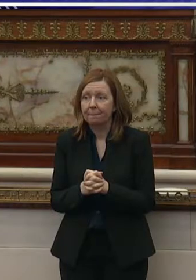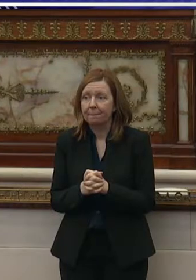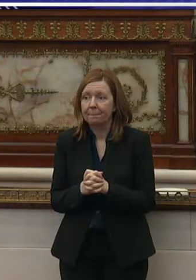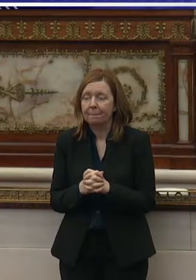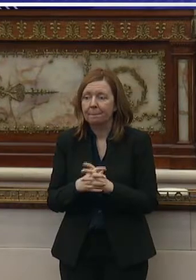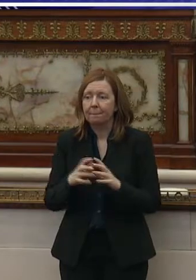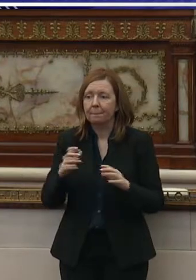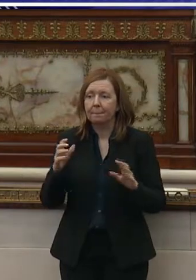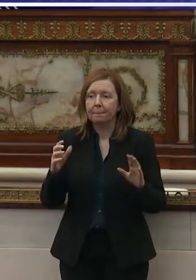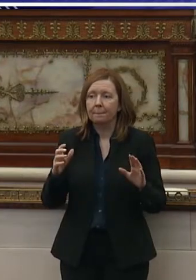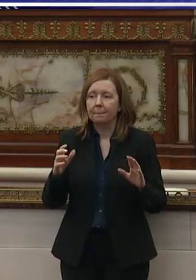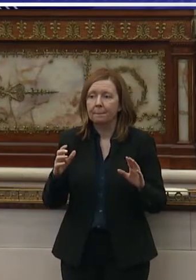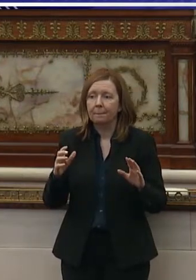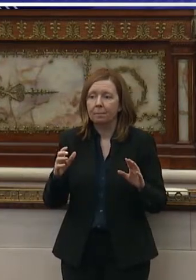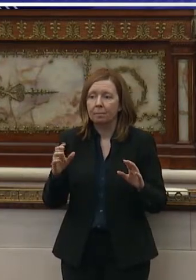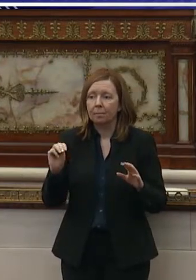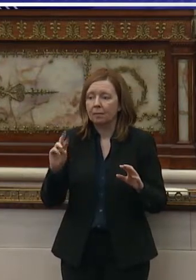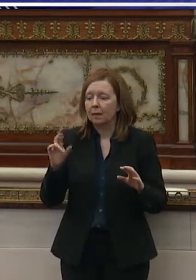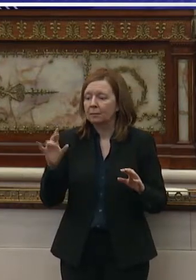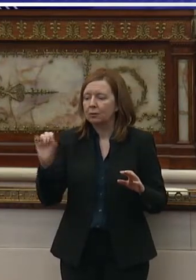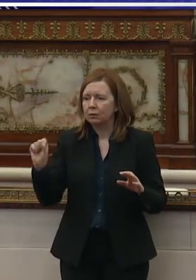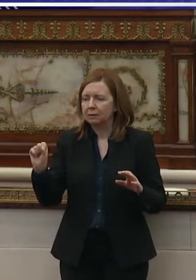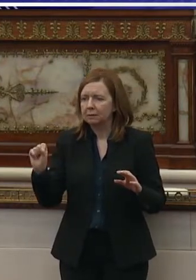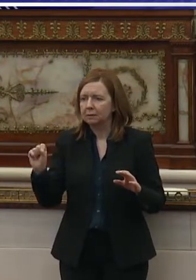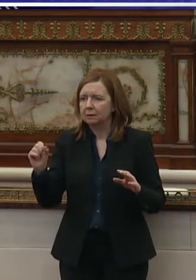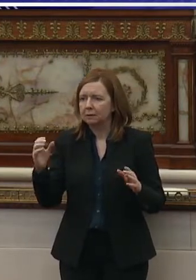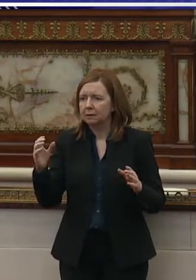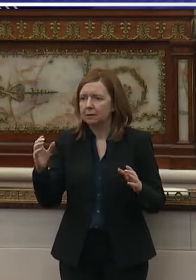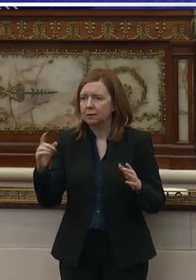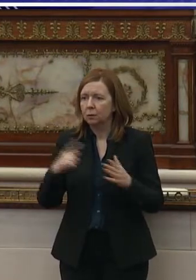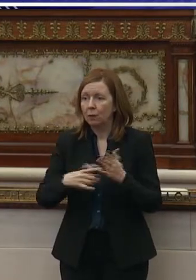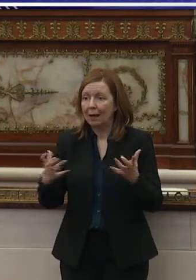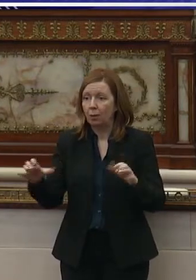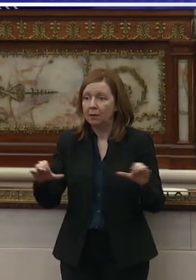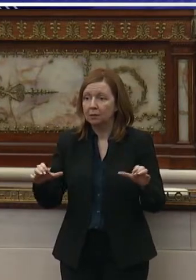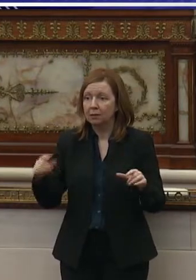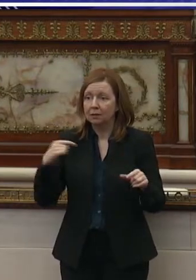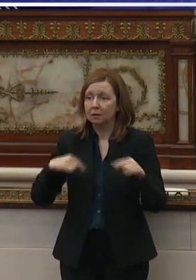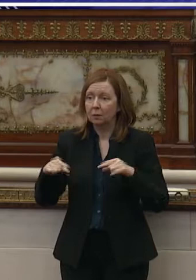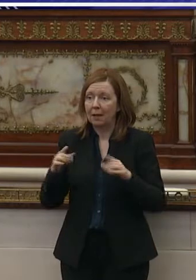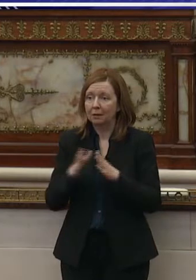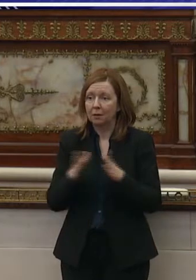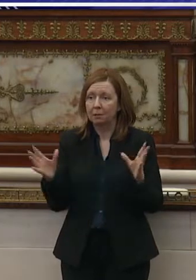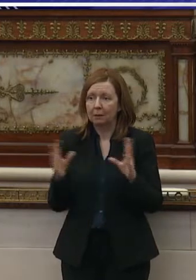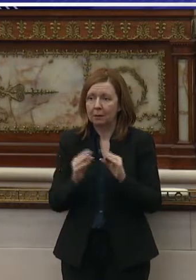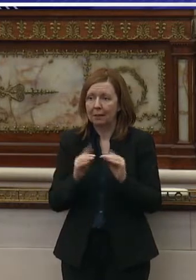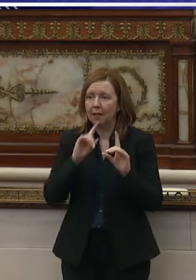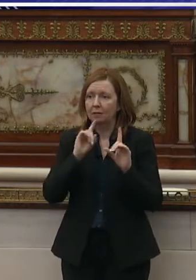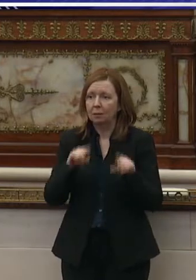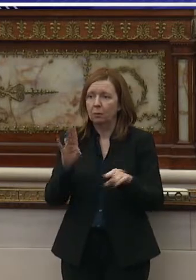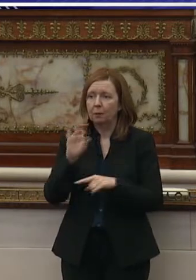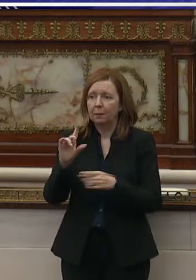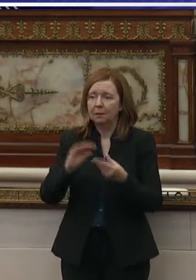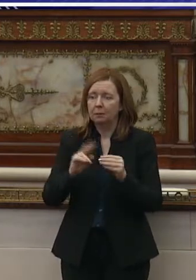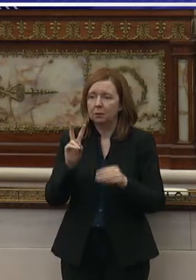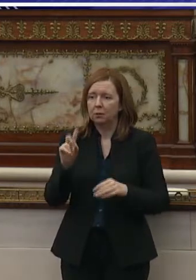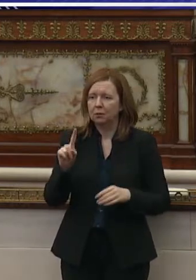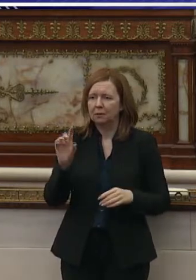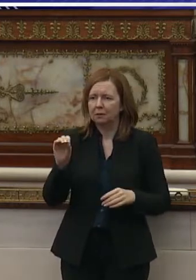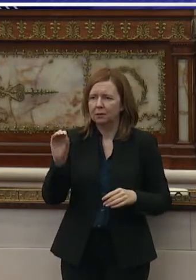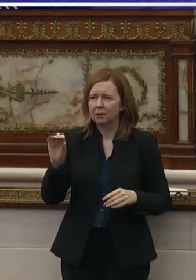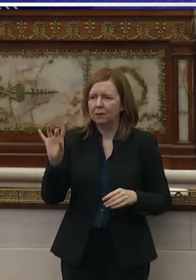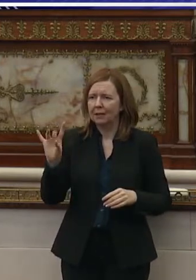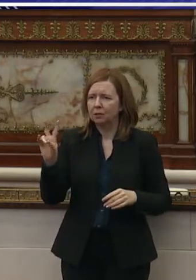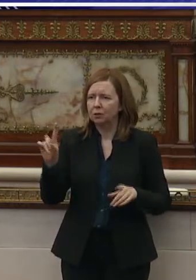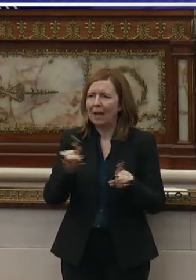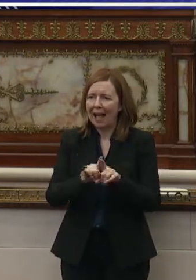Well, Mr. Christmas, correct me if I'm wrong. What I would like to do is go back to the public meeting and report bill number